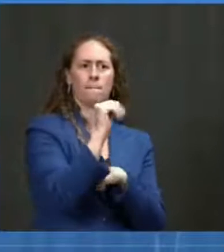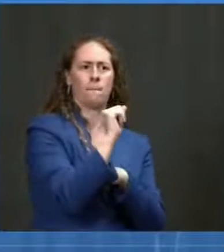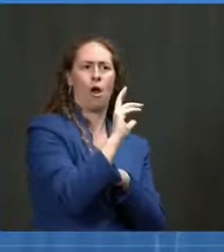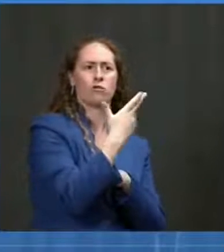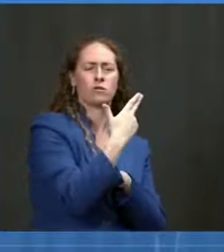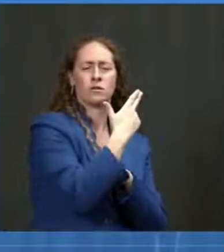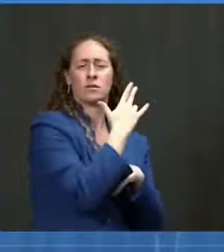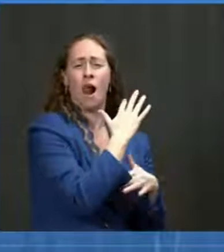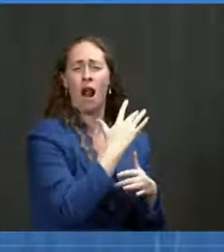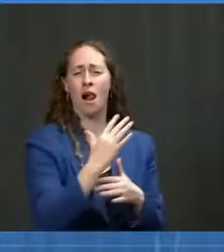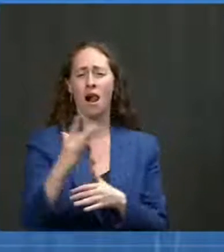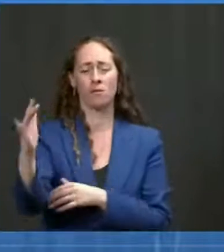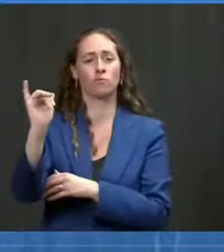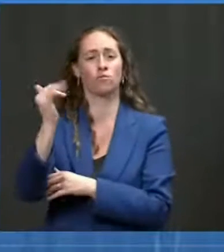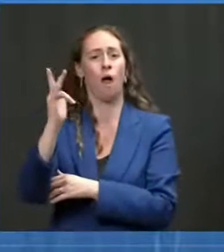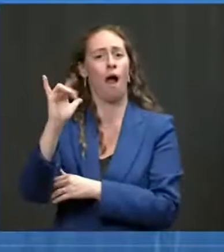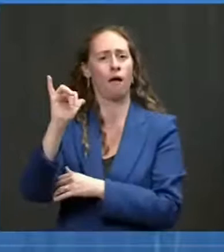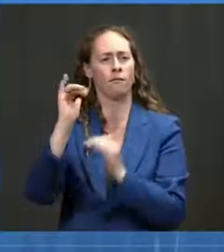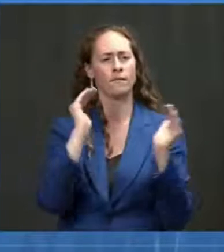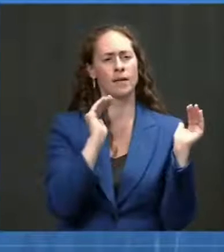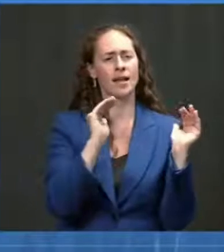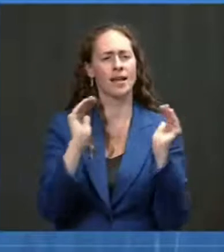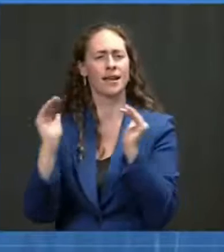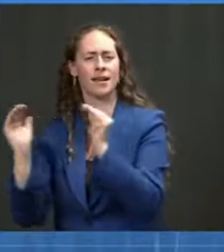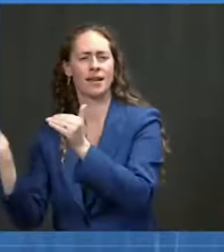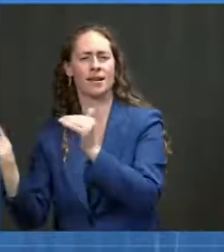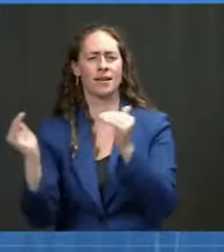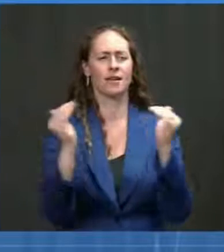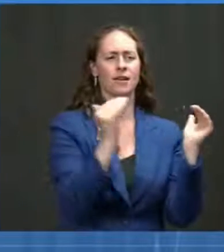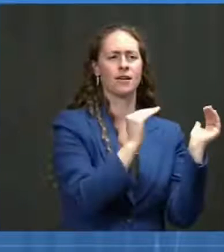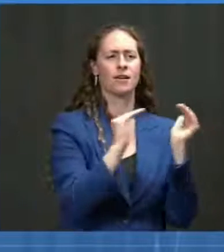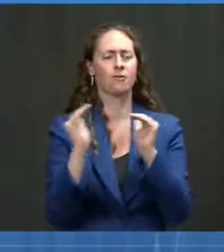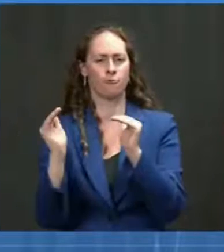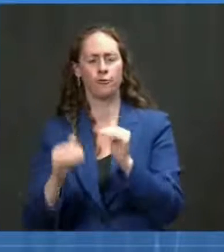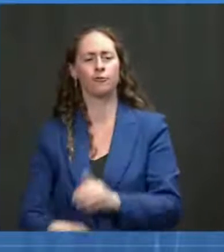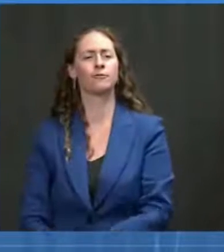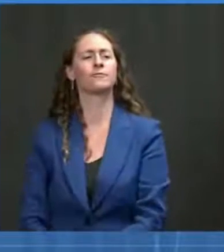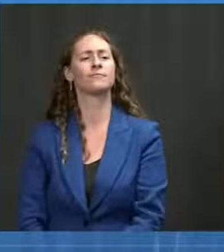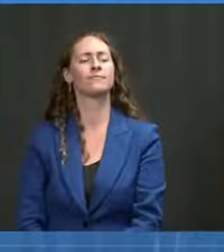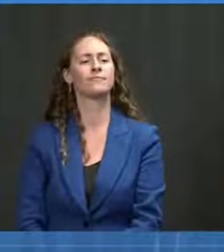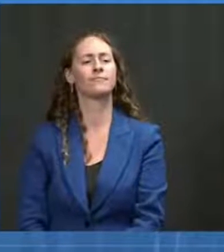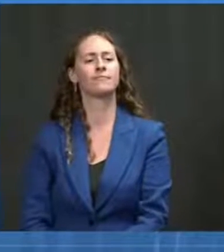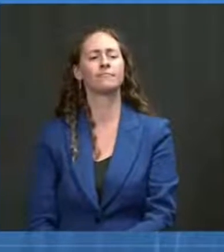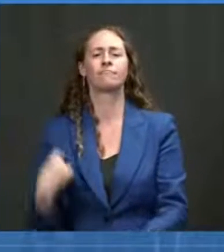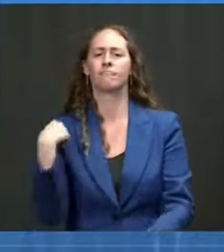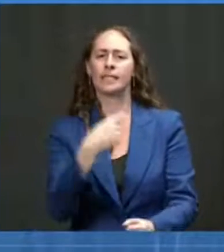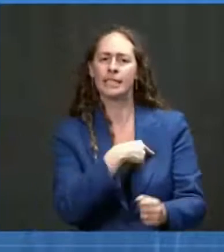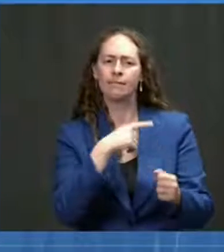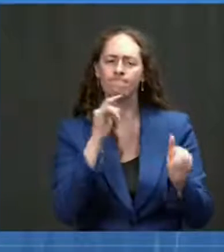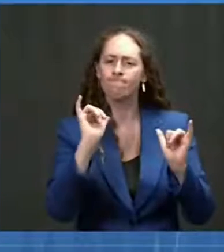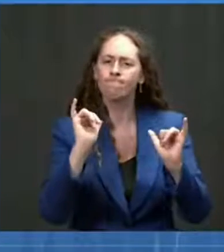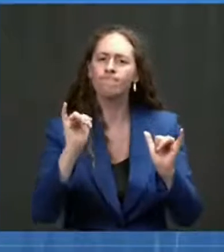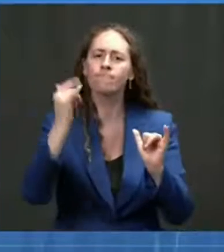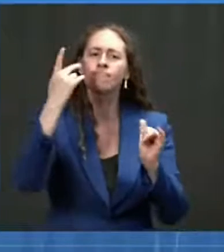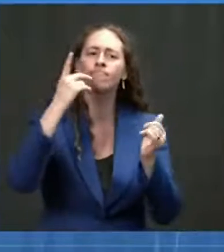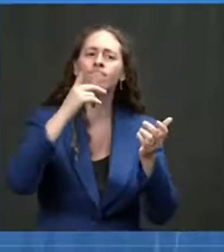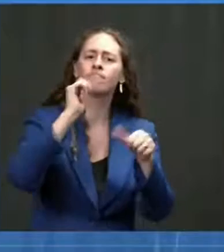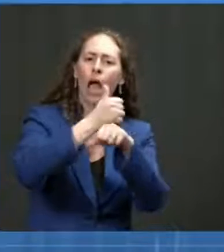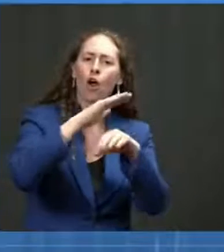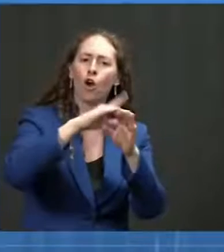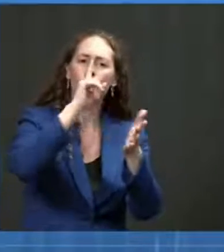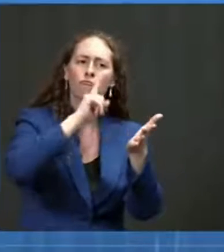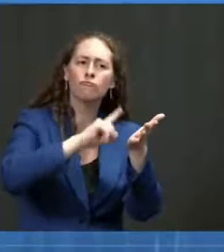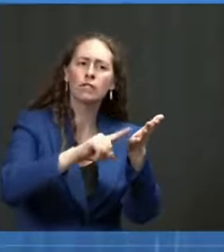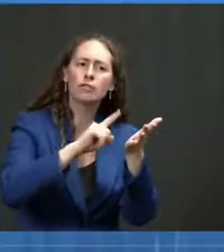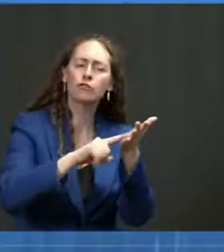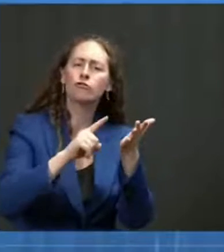compares vaccine effectiveness against hospitalizations early after vaccination, within 2 to 12 weeks, and later after